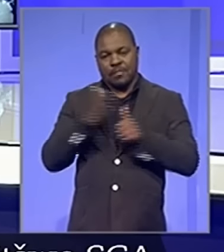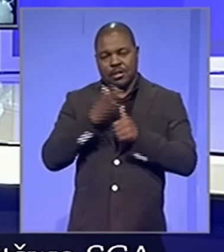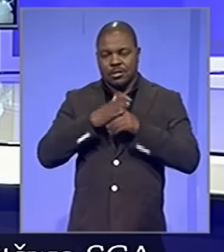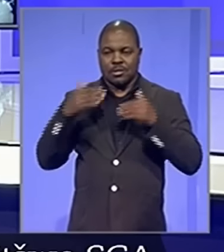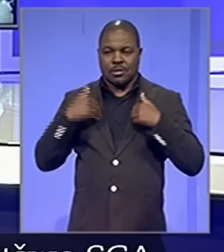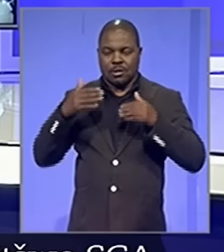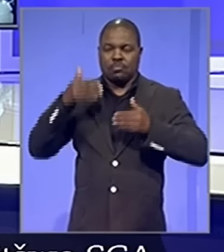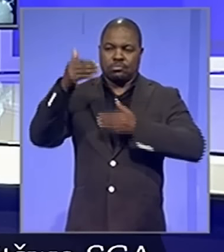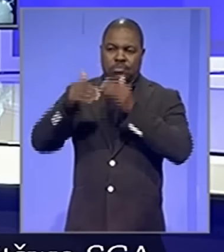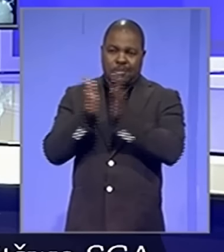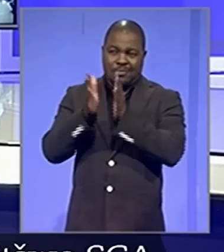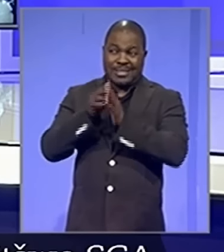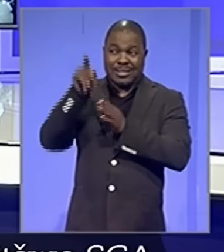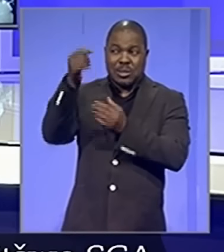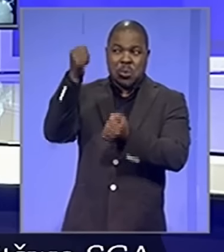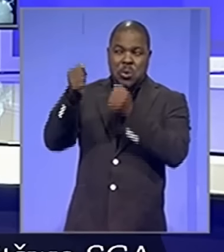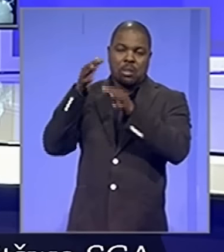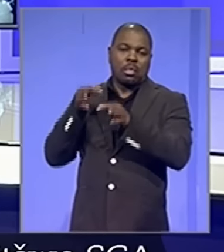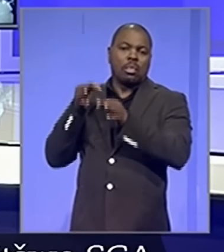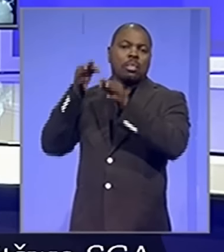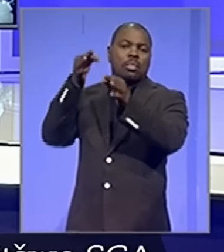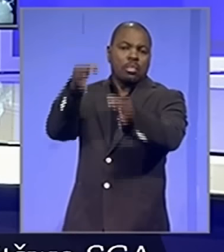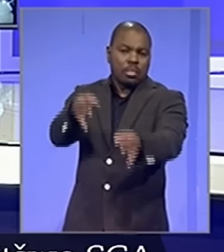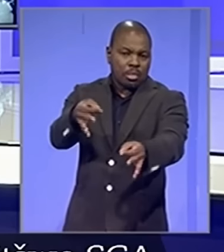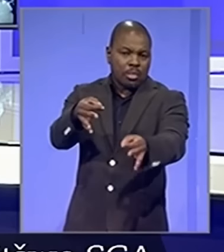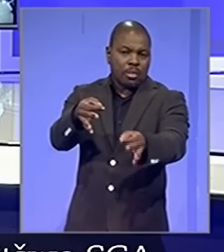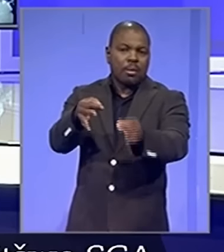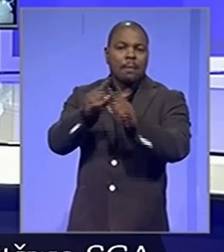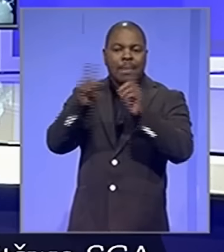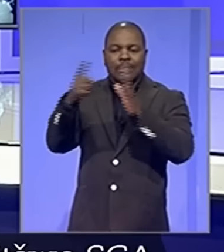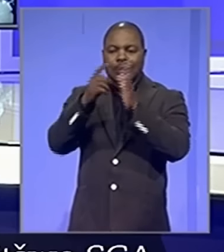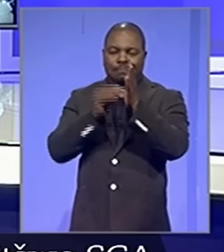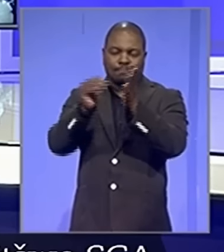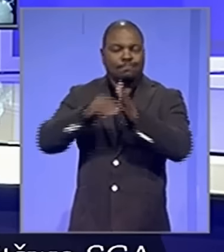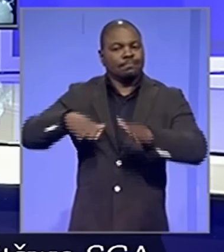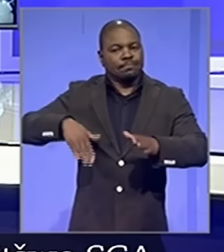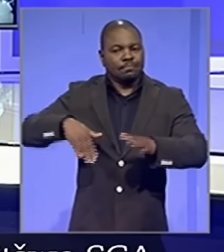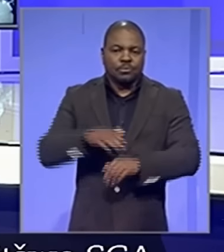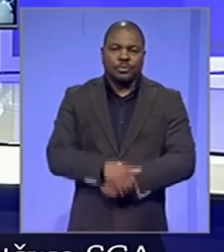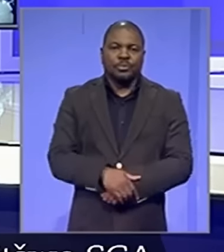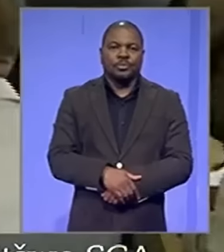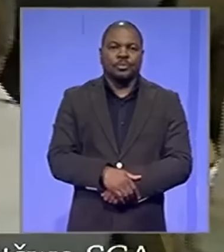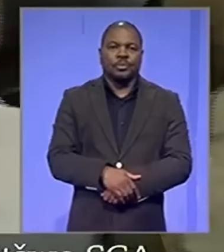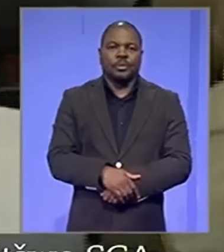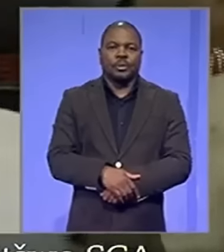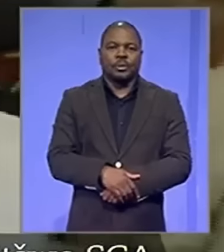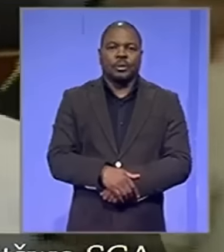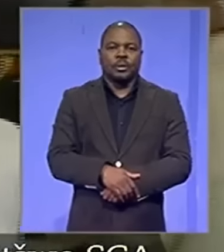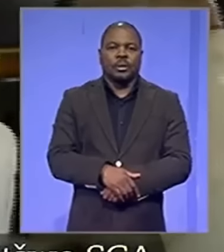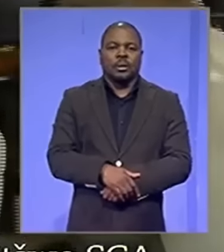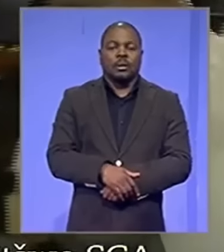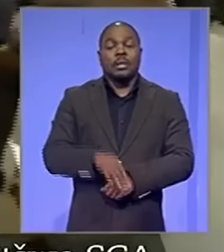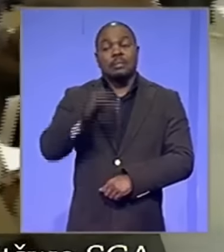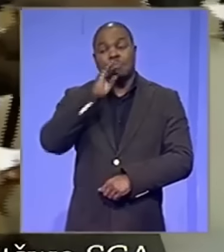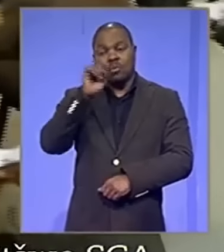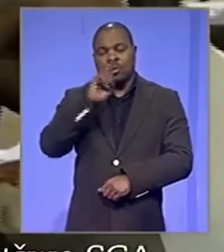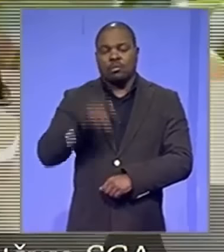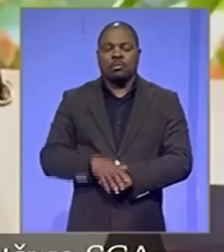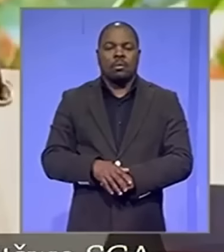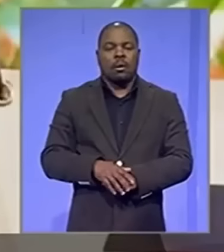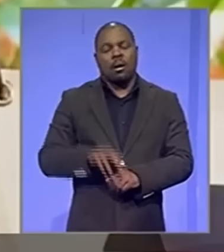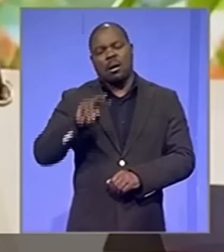tshepidišo ka go kgopela gore molato o šuthišwe ntle le go bea letšatši. se se tla dumelela gore